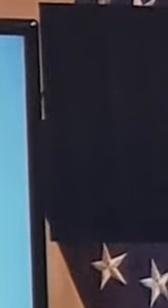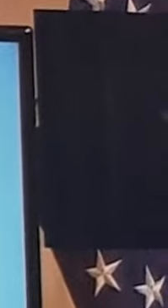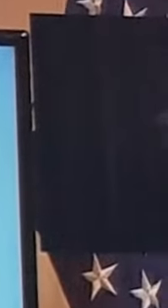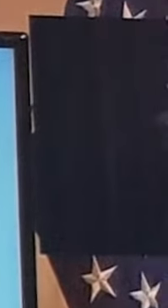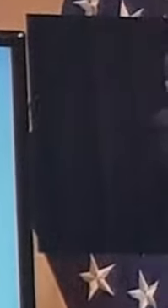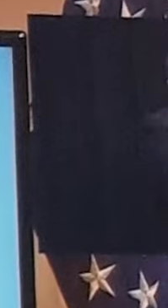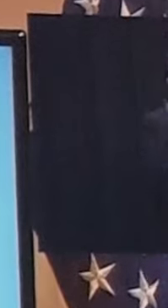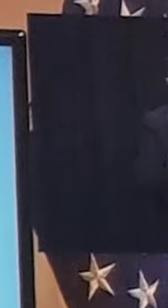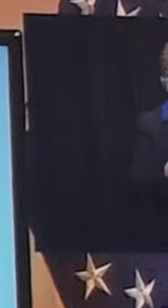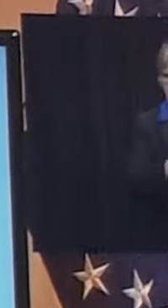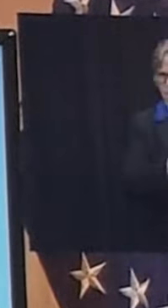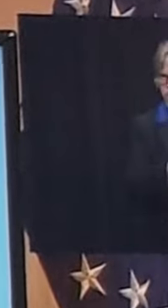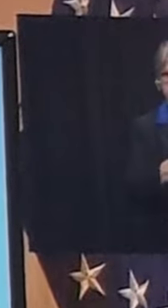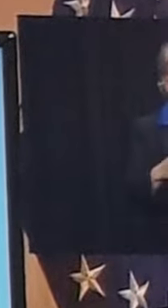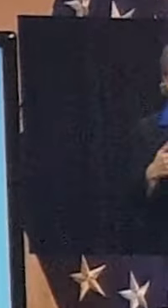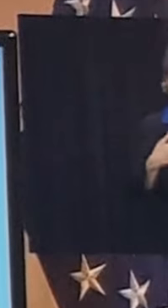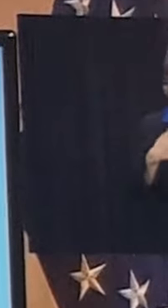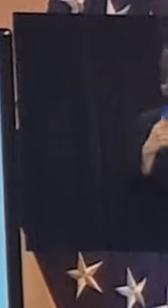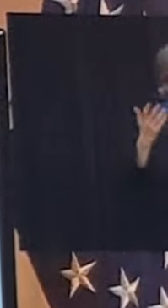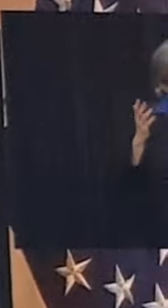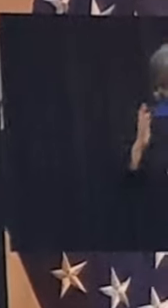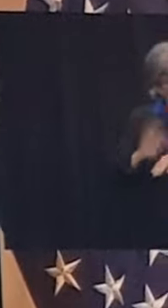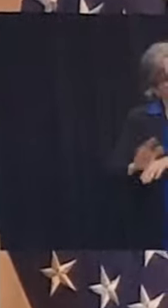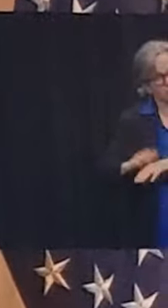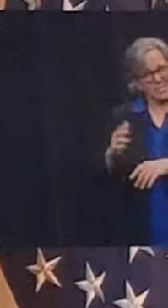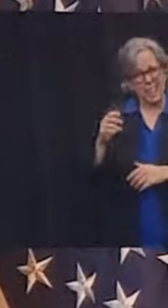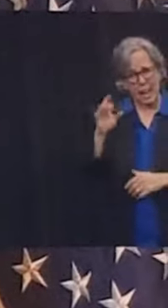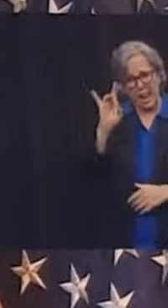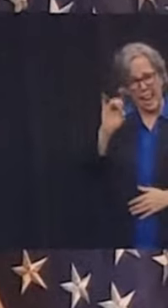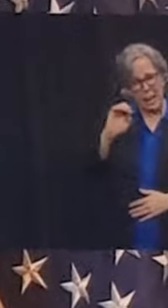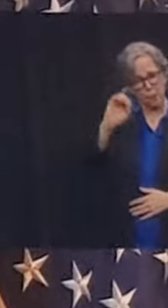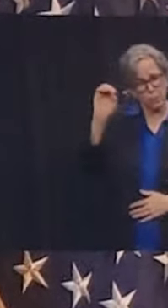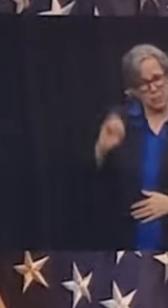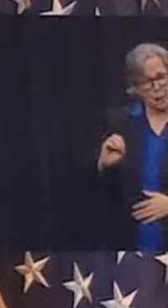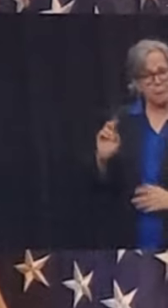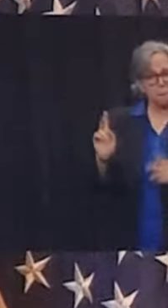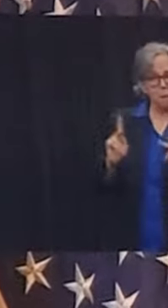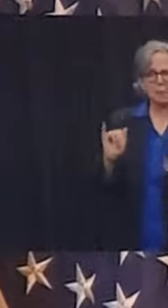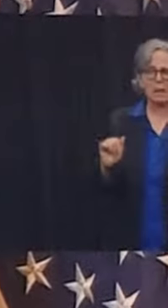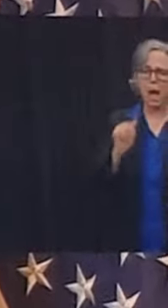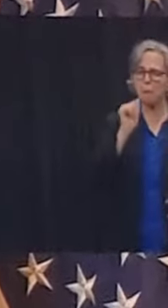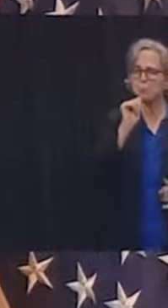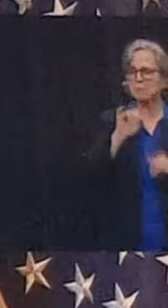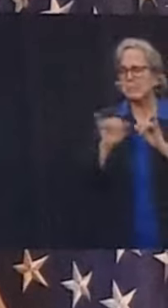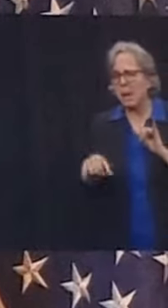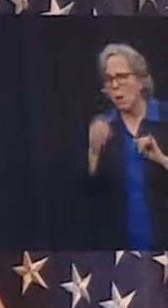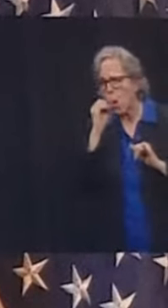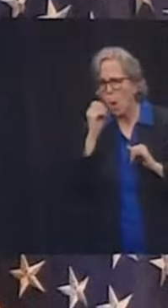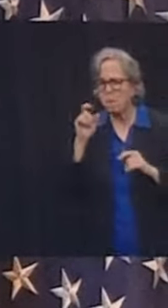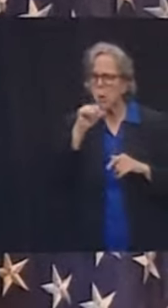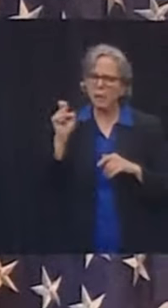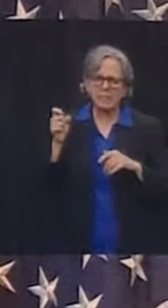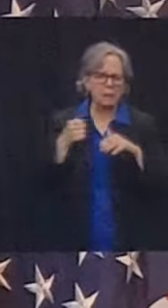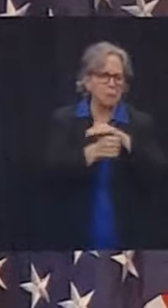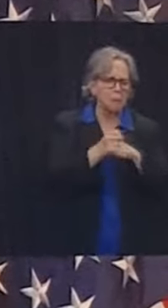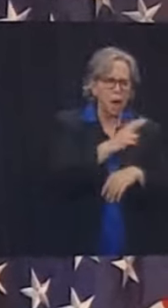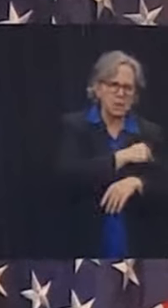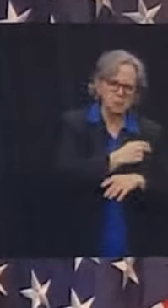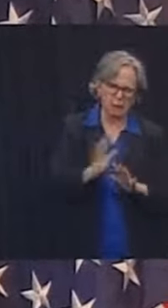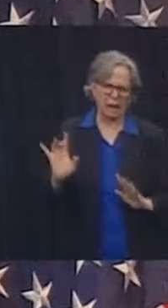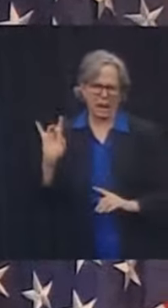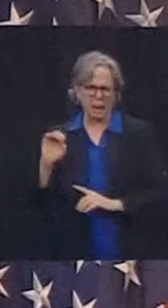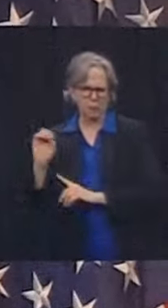So there's 91 confirmed healthcare workers that did not die. There's 145 total hospitalization that did not